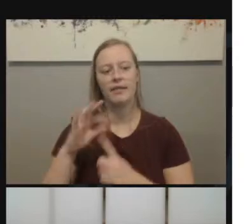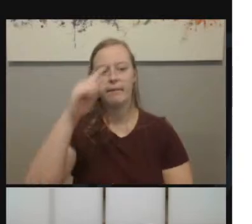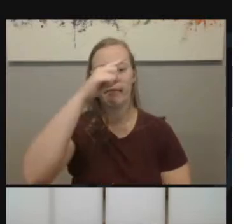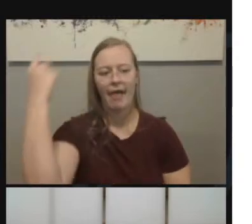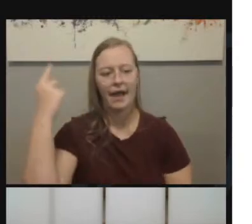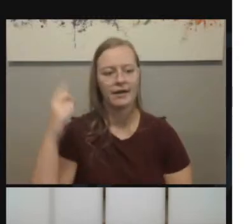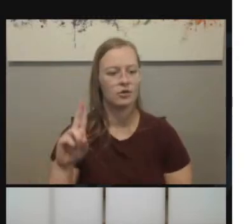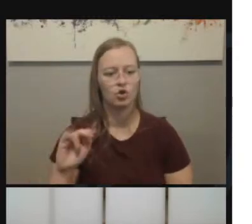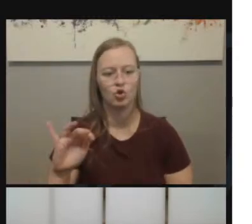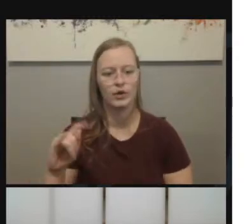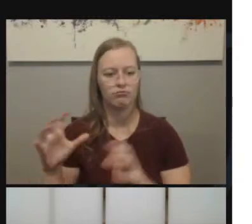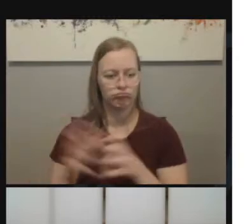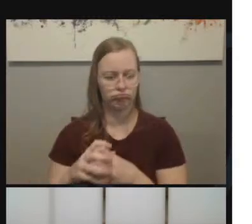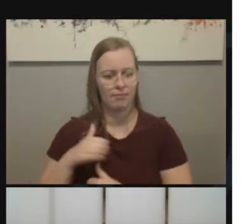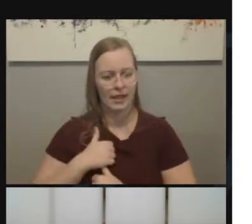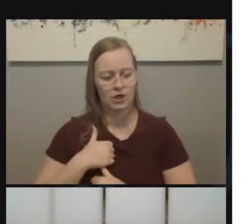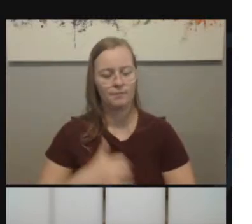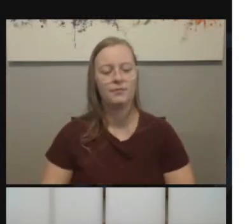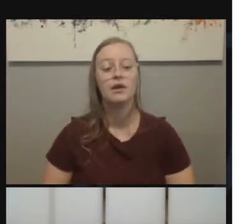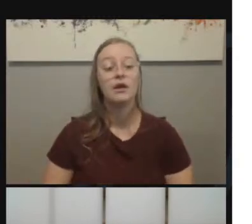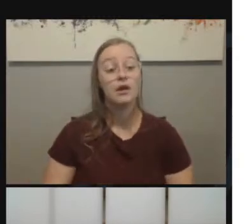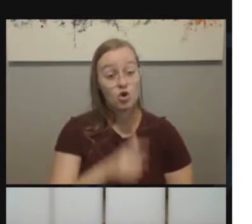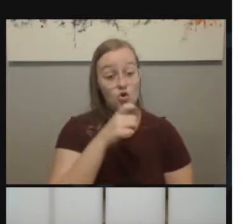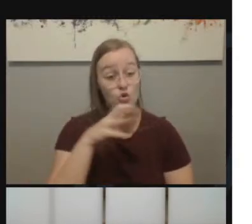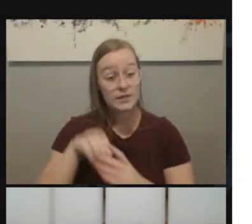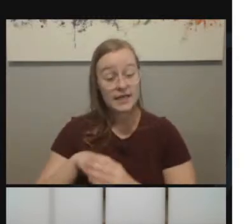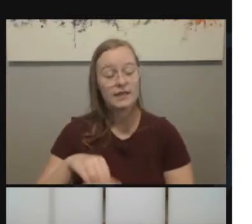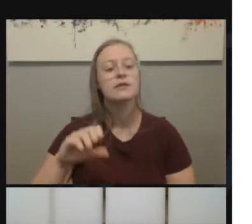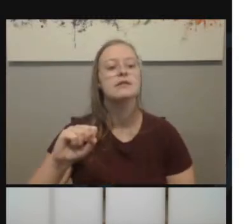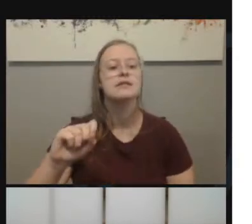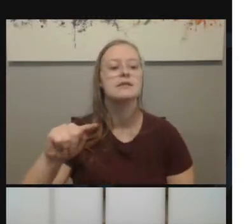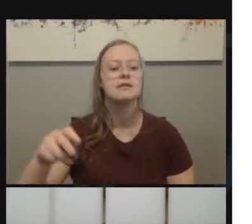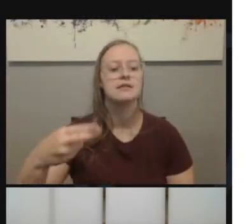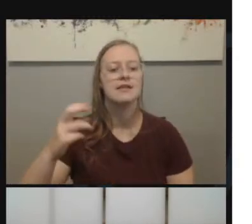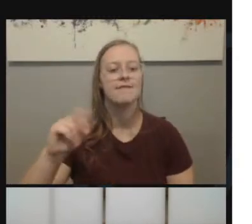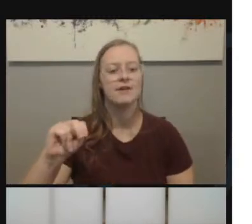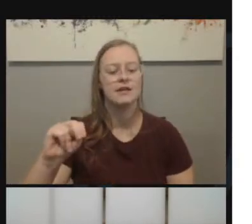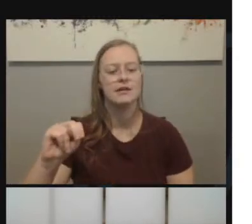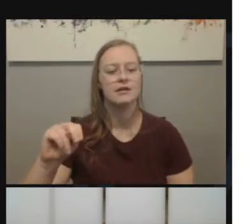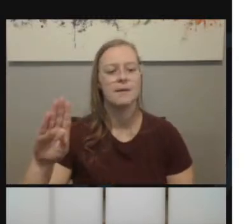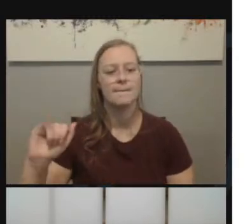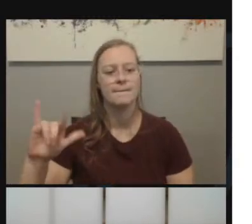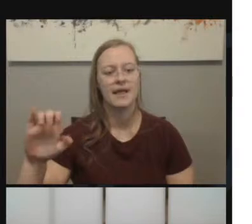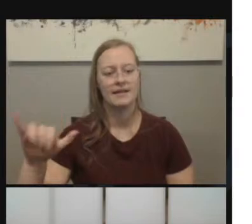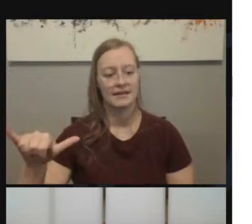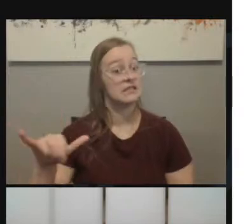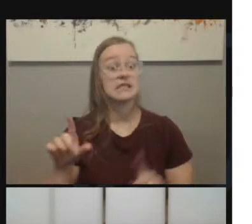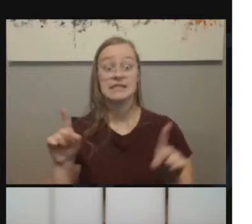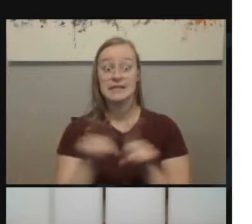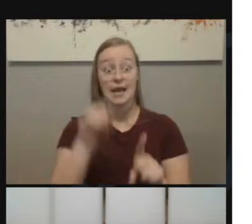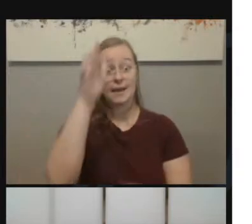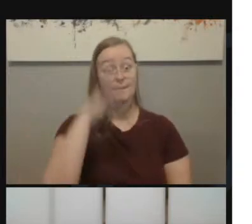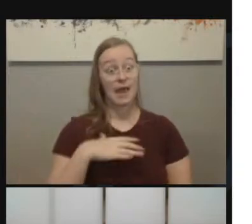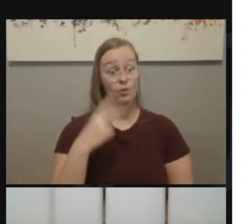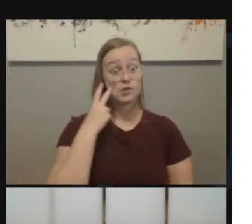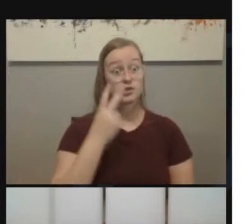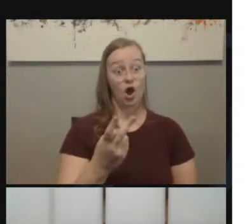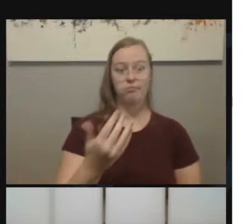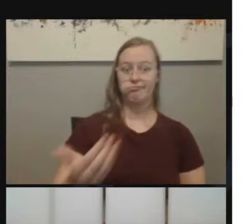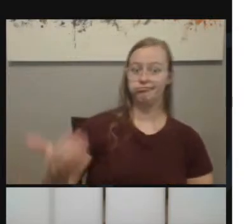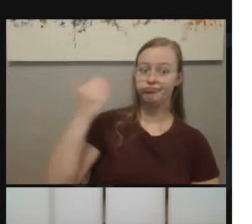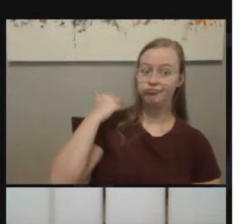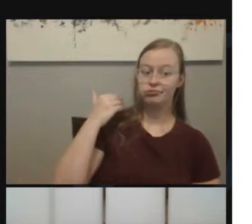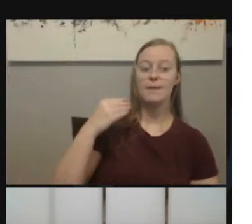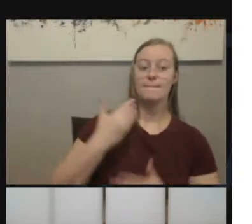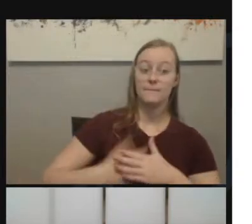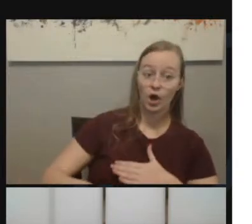that unit was Stephen Bailey, the same Stephen Bailey we saw in his birth and in